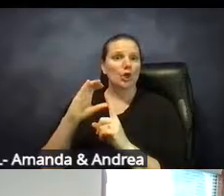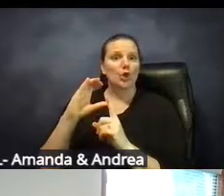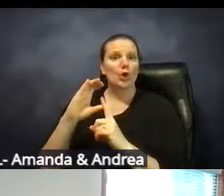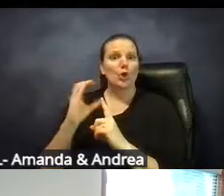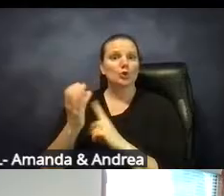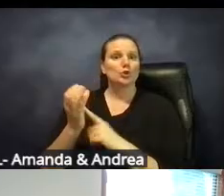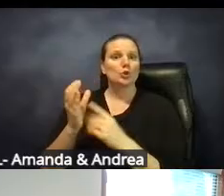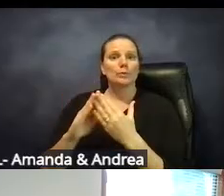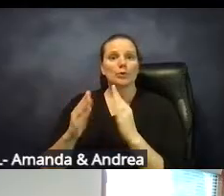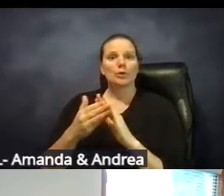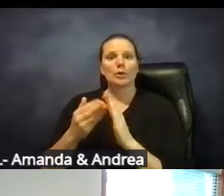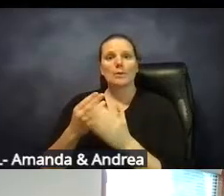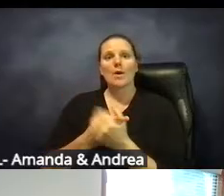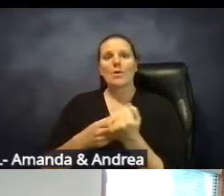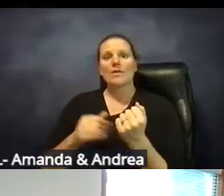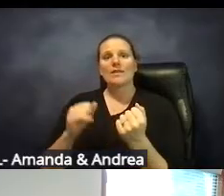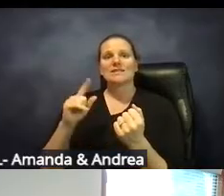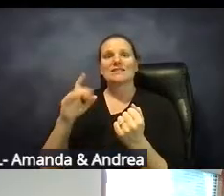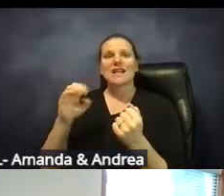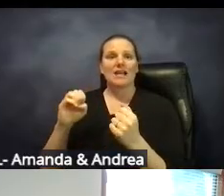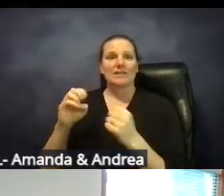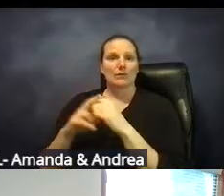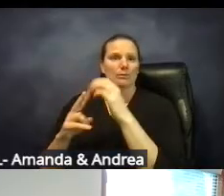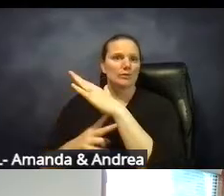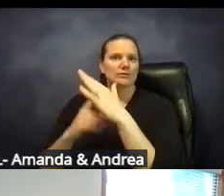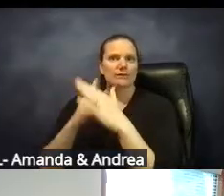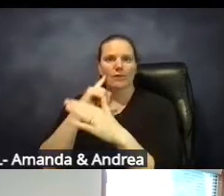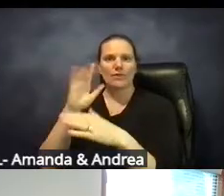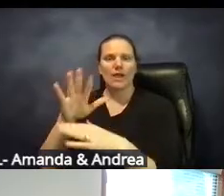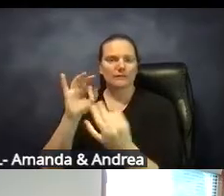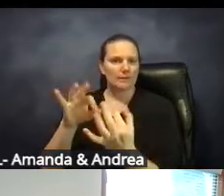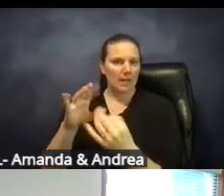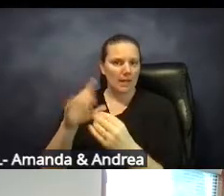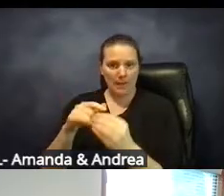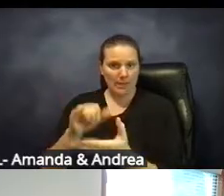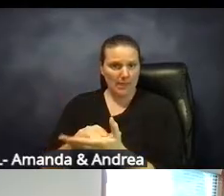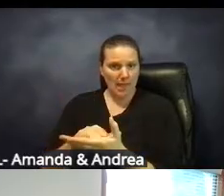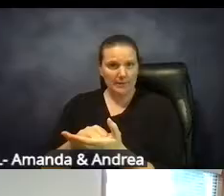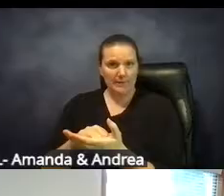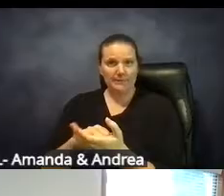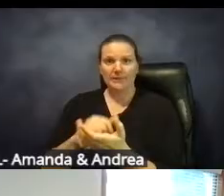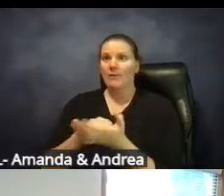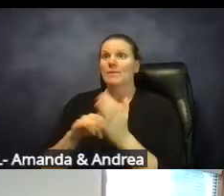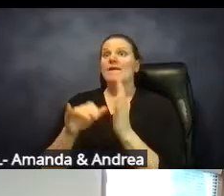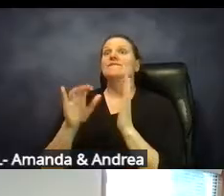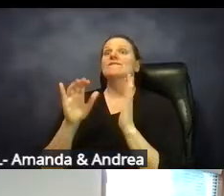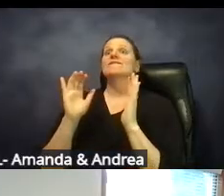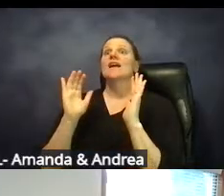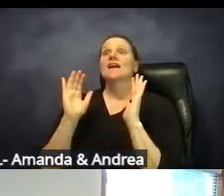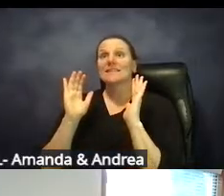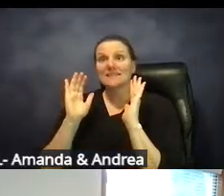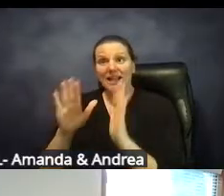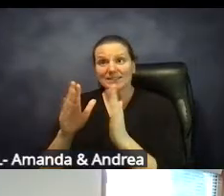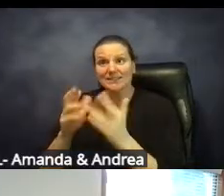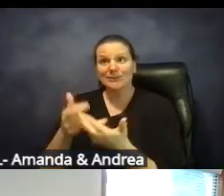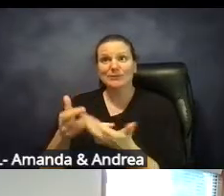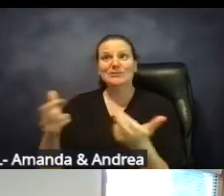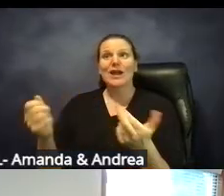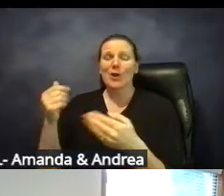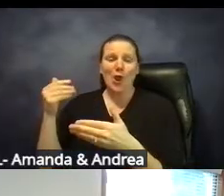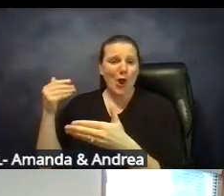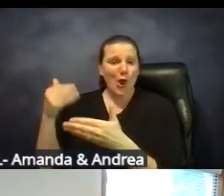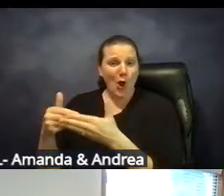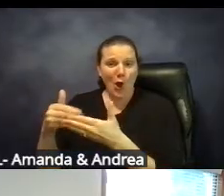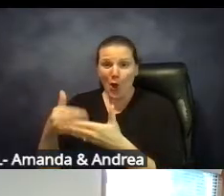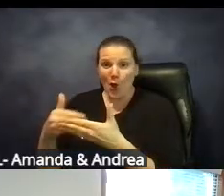both sides of the bridge to get their input on this? They would be a fantastic resource, and they're very, very close